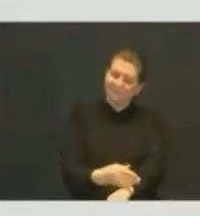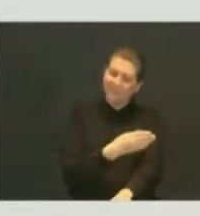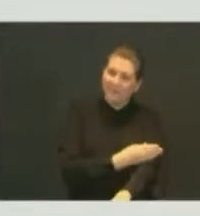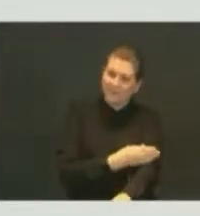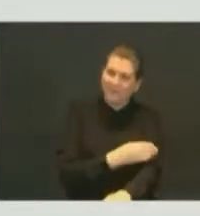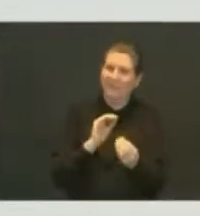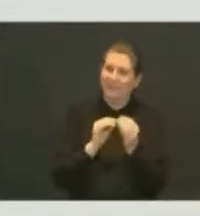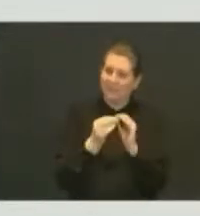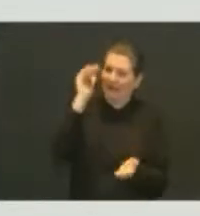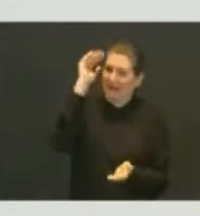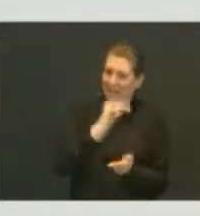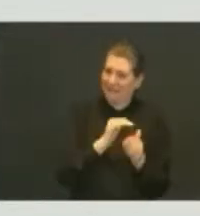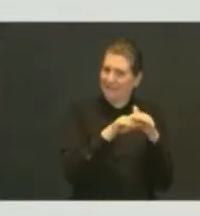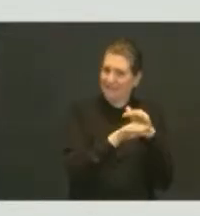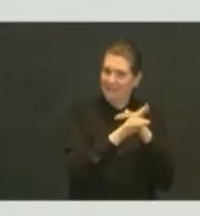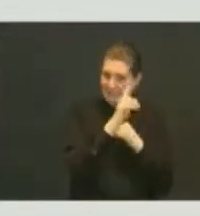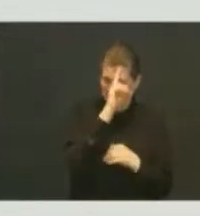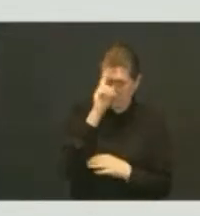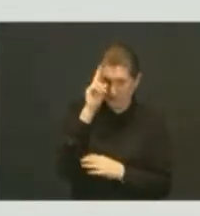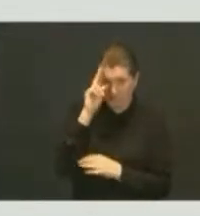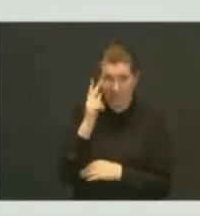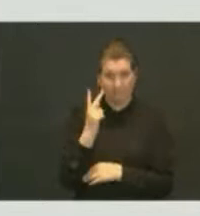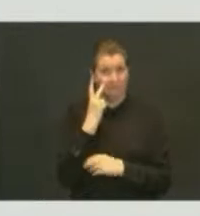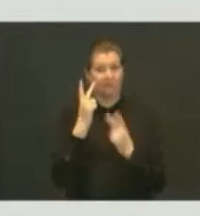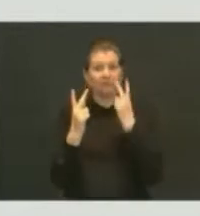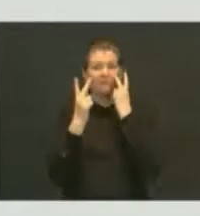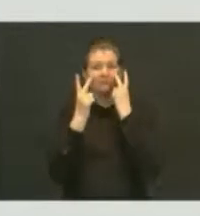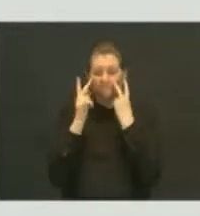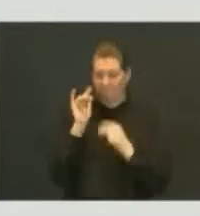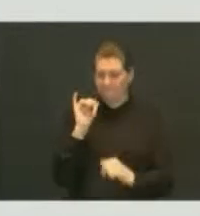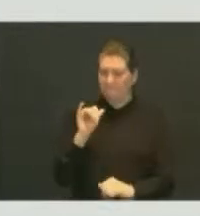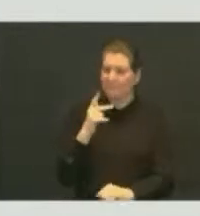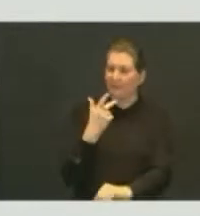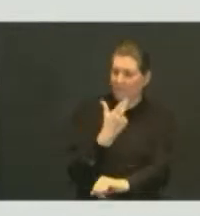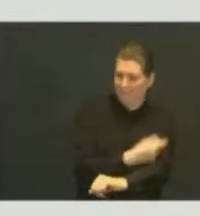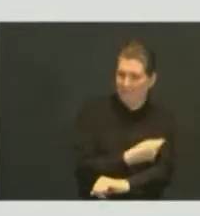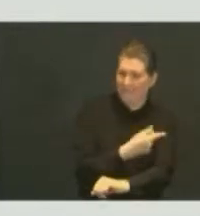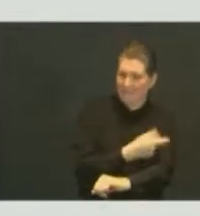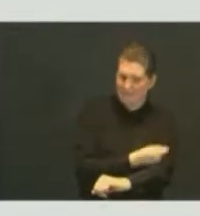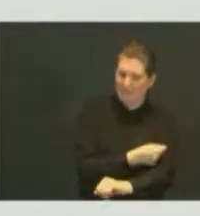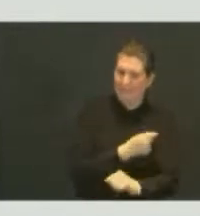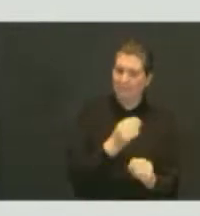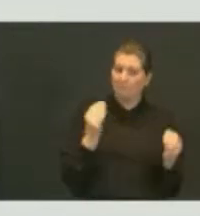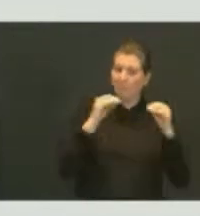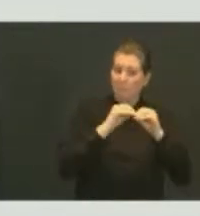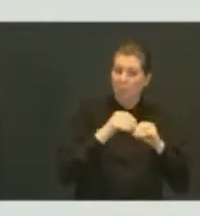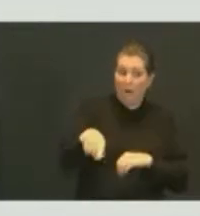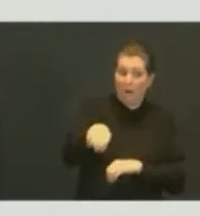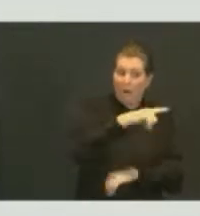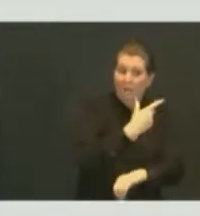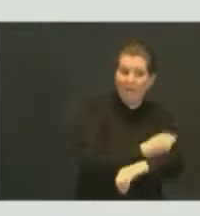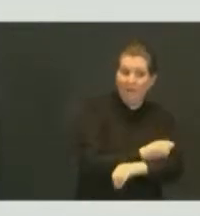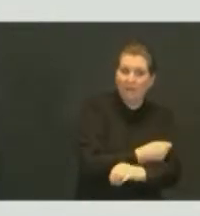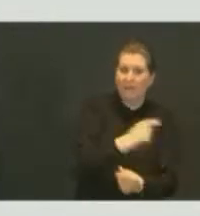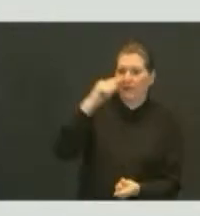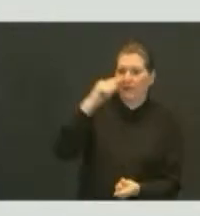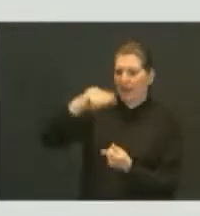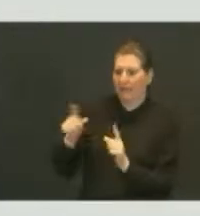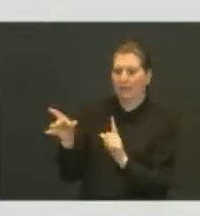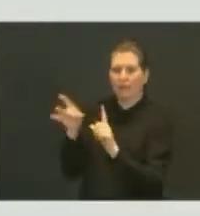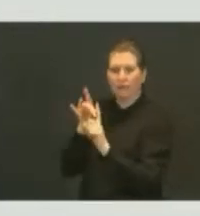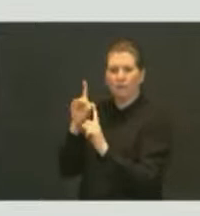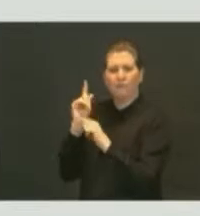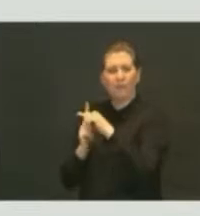our vaccination efforts have been concentrated. If vaccination report cards focused on